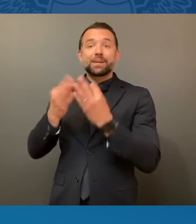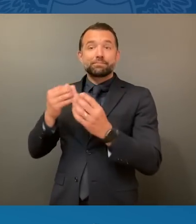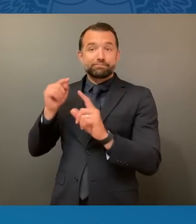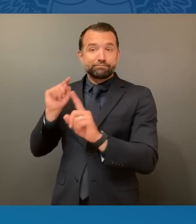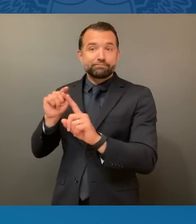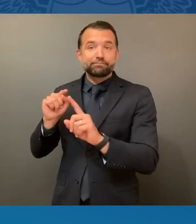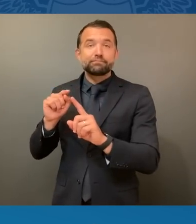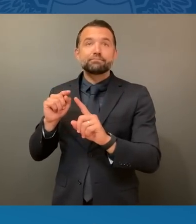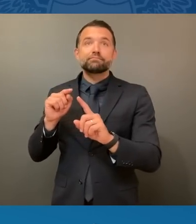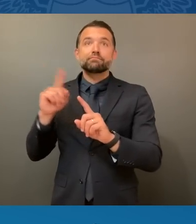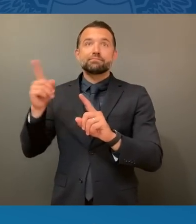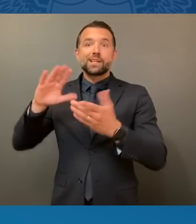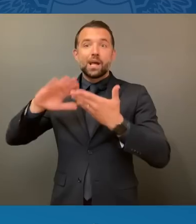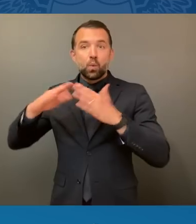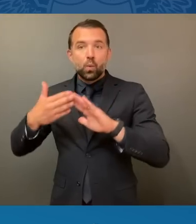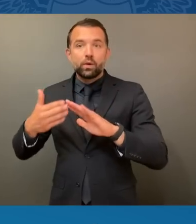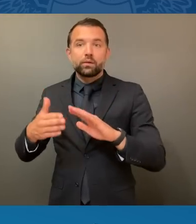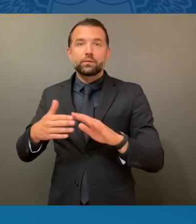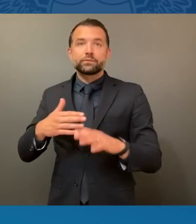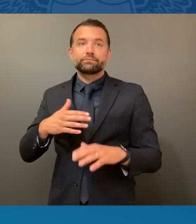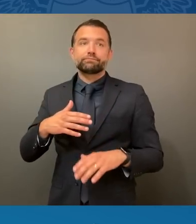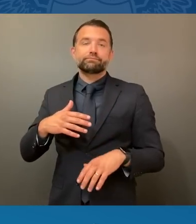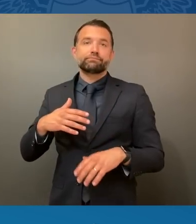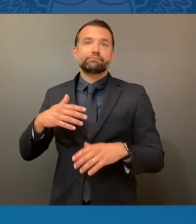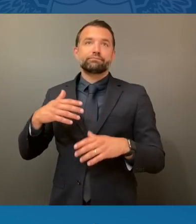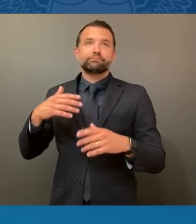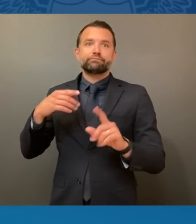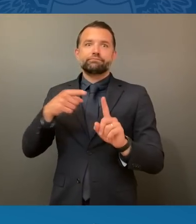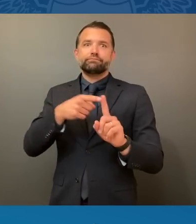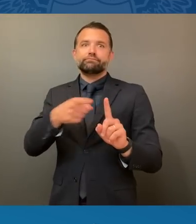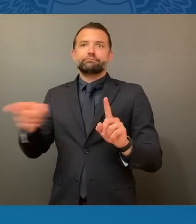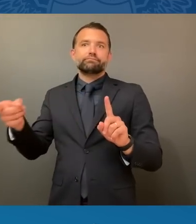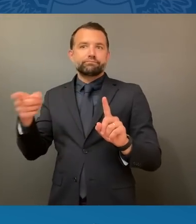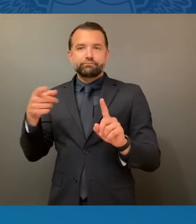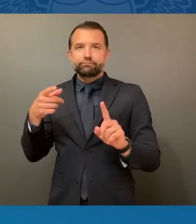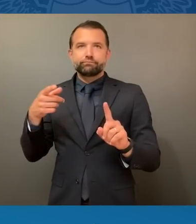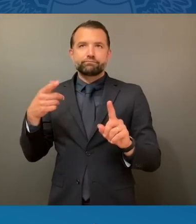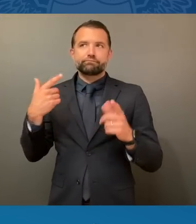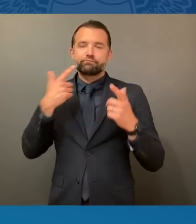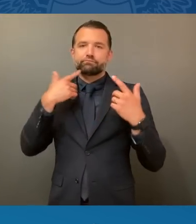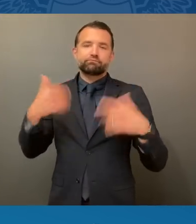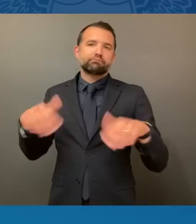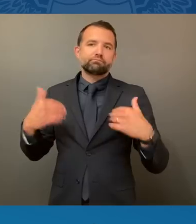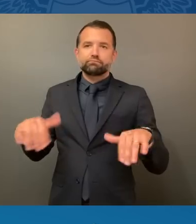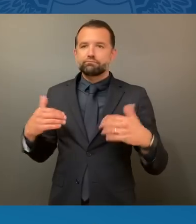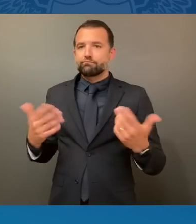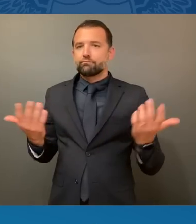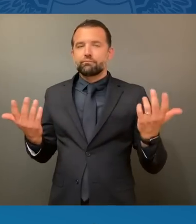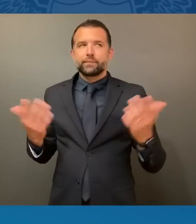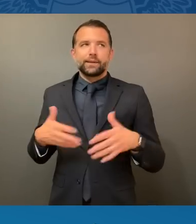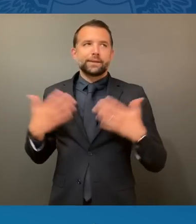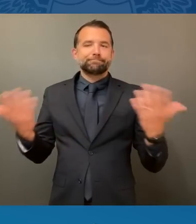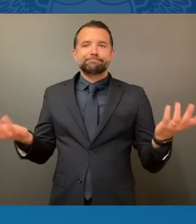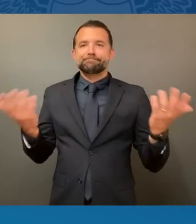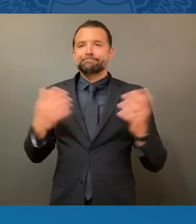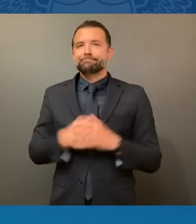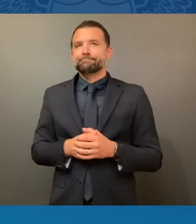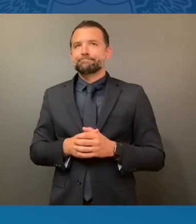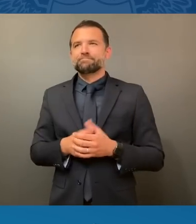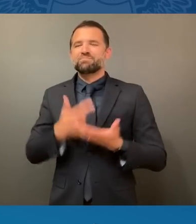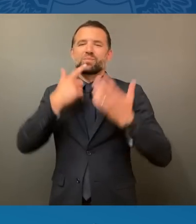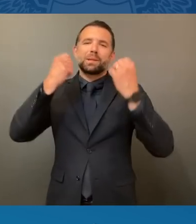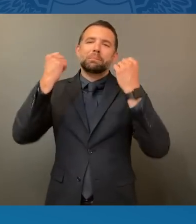family, and a community that was so abundant